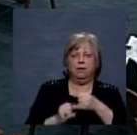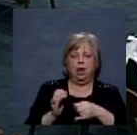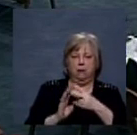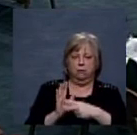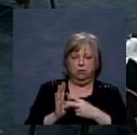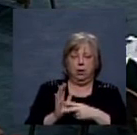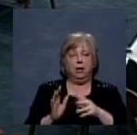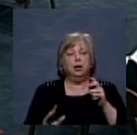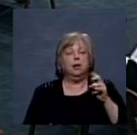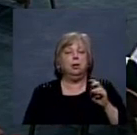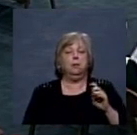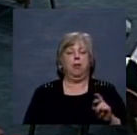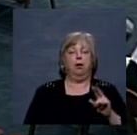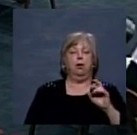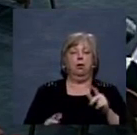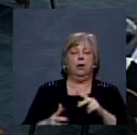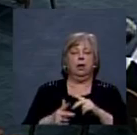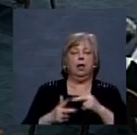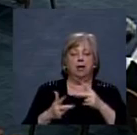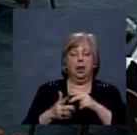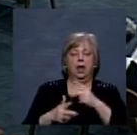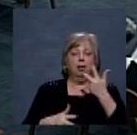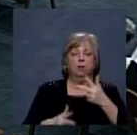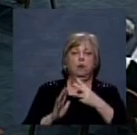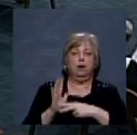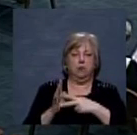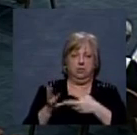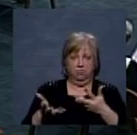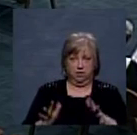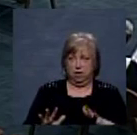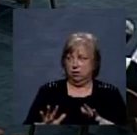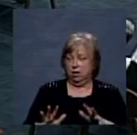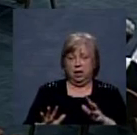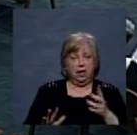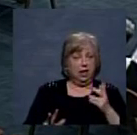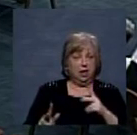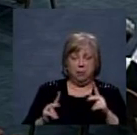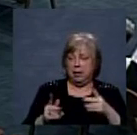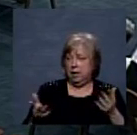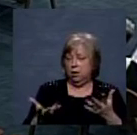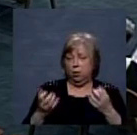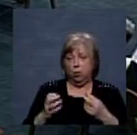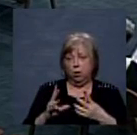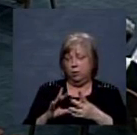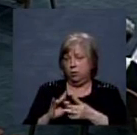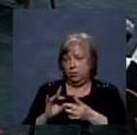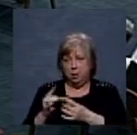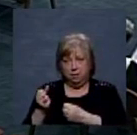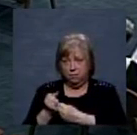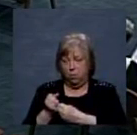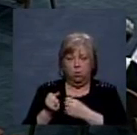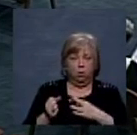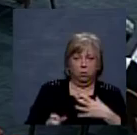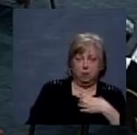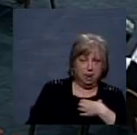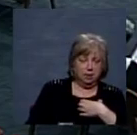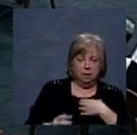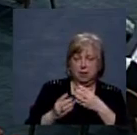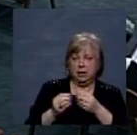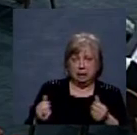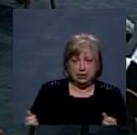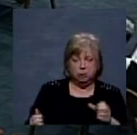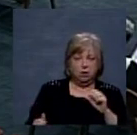Okay, we've had three readings on this ordinance. Is there anyone here who wishes to speak either for or against the dissolution